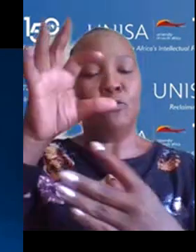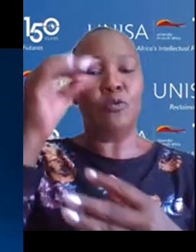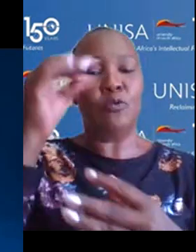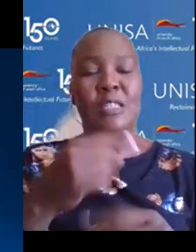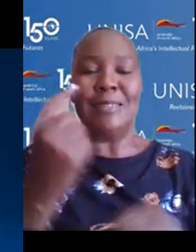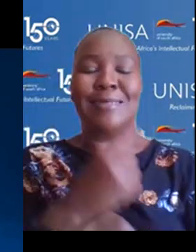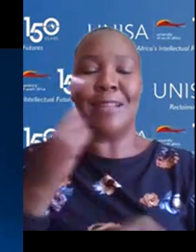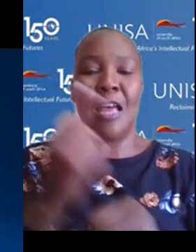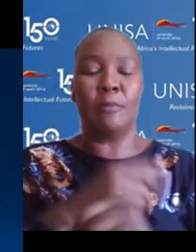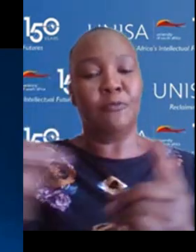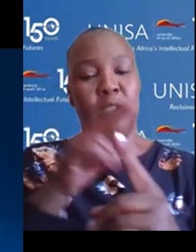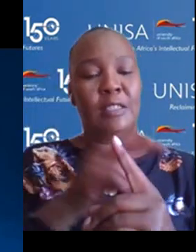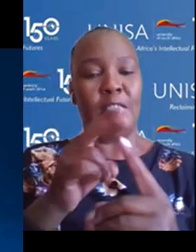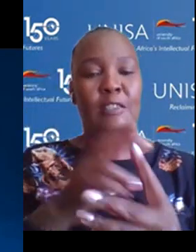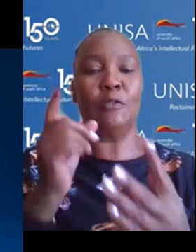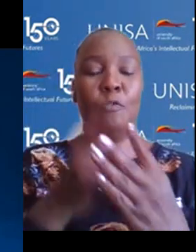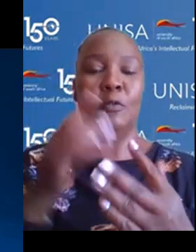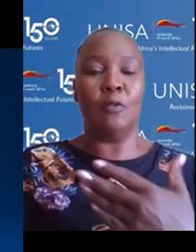screen.